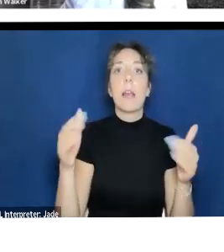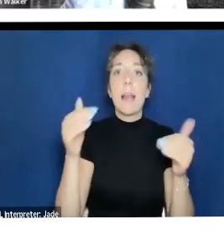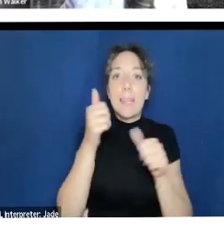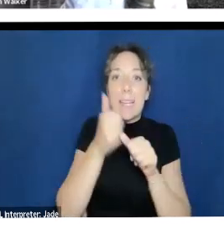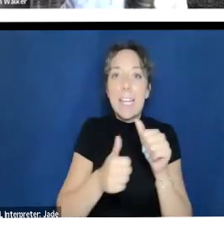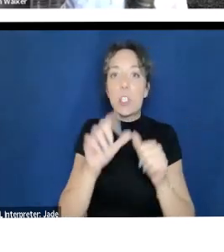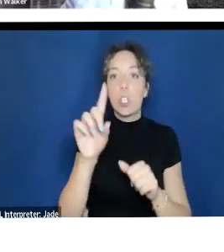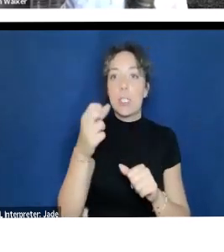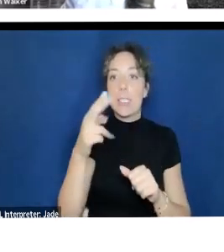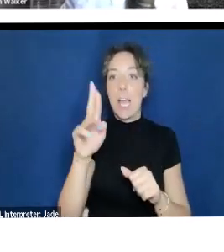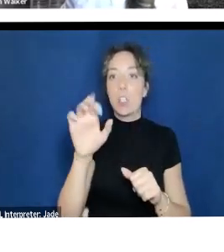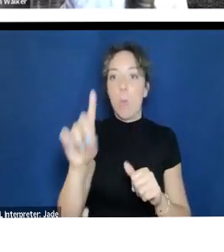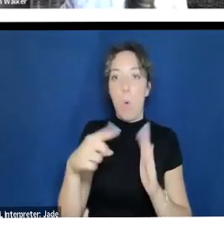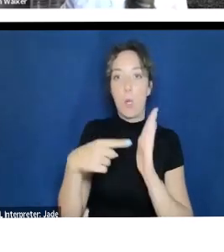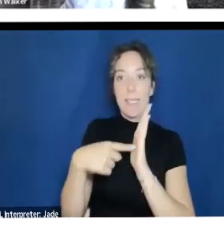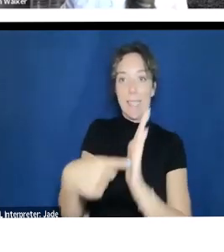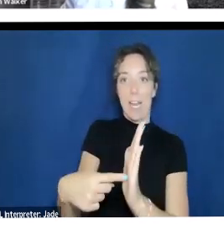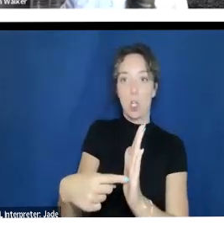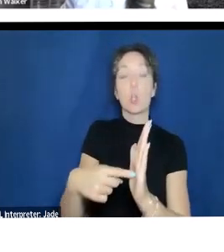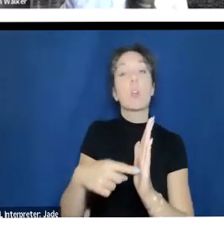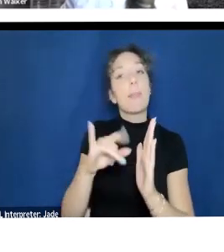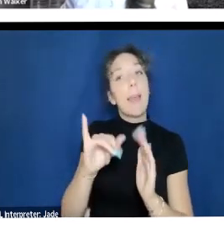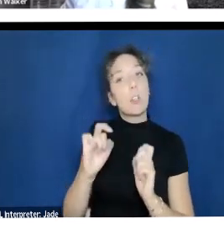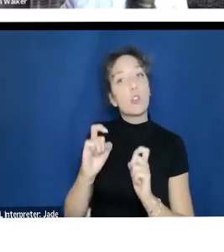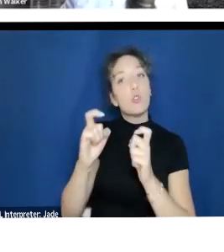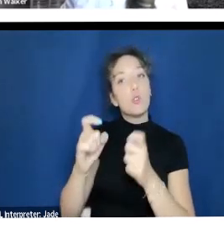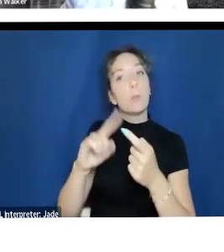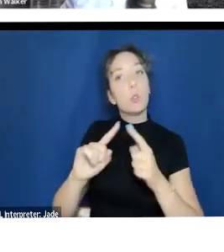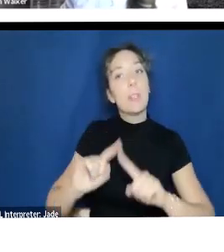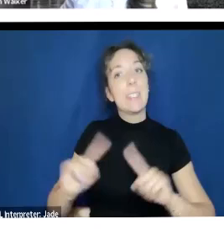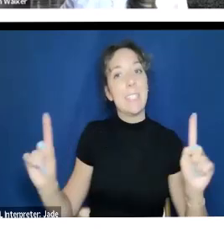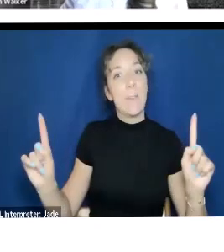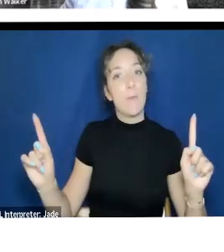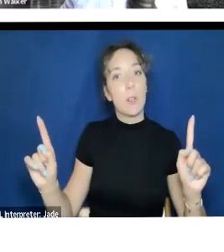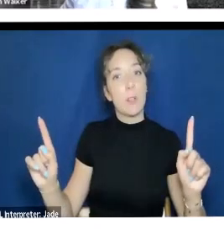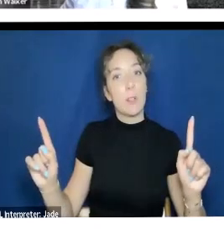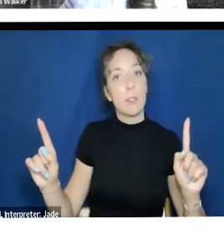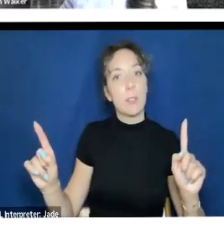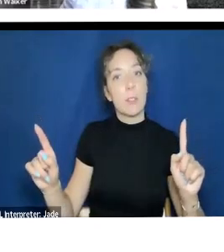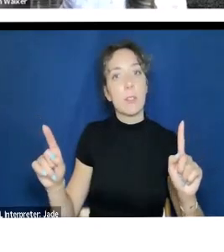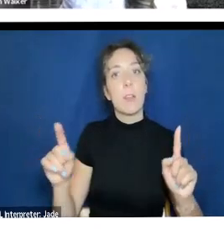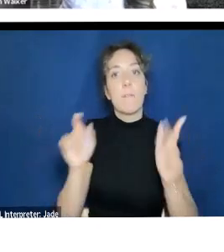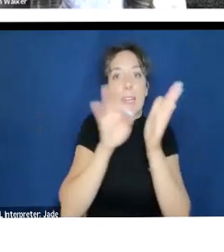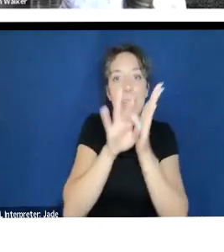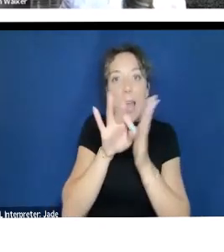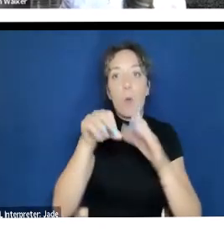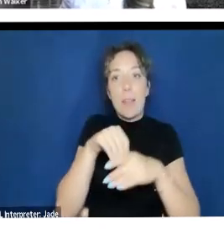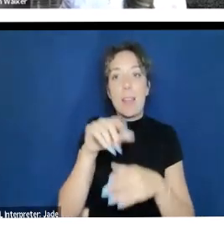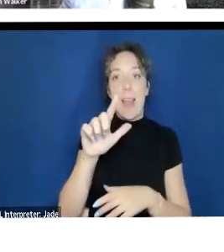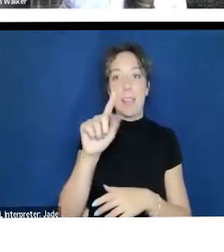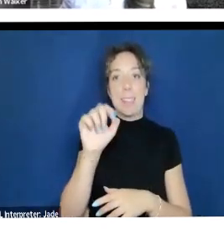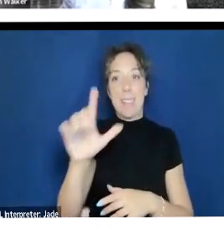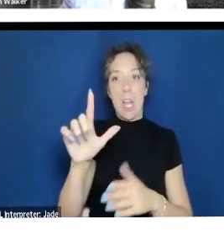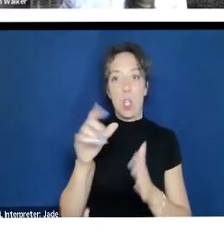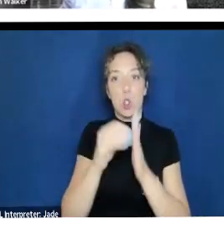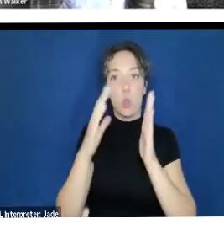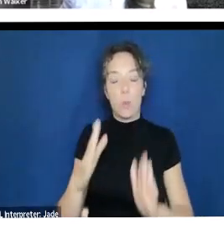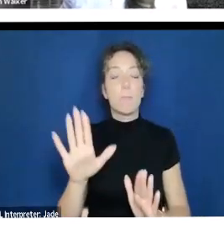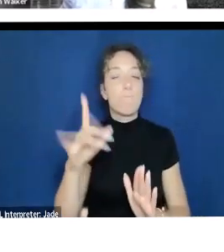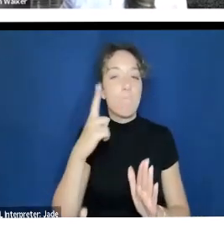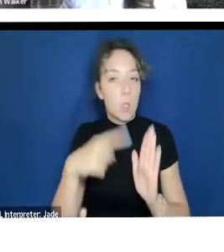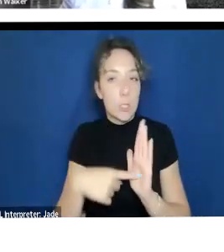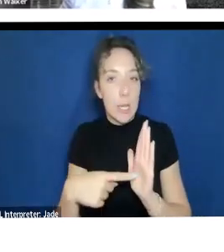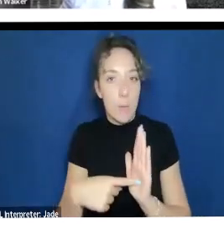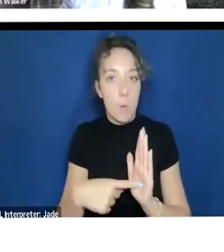Those dashboard indicators contribute to the difference of the count in LTEL students. For example,